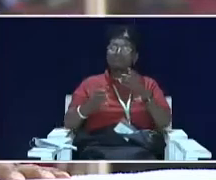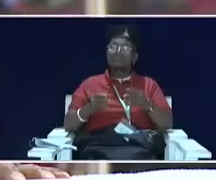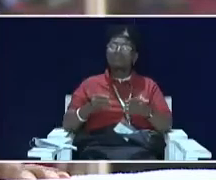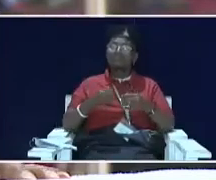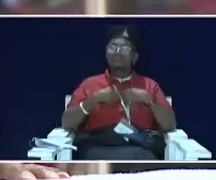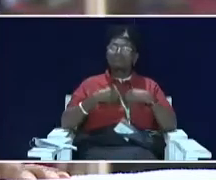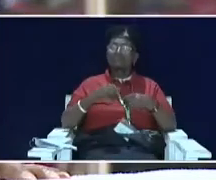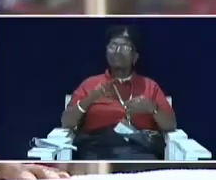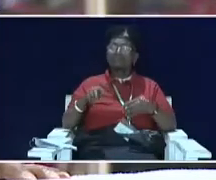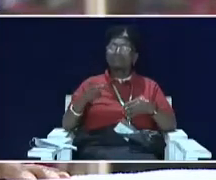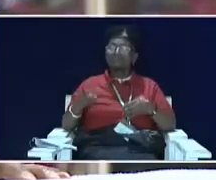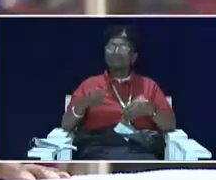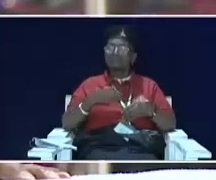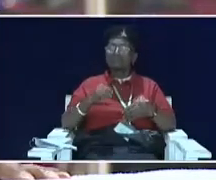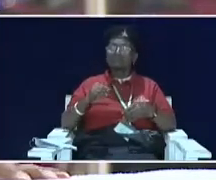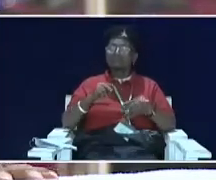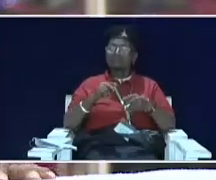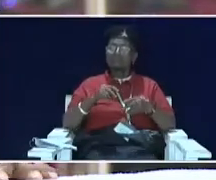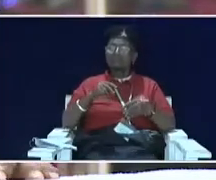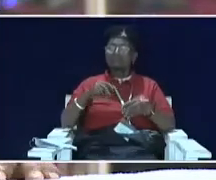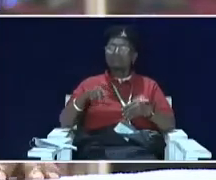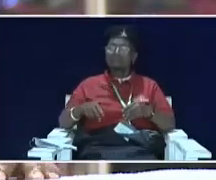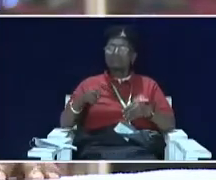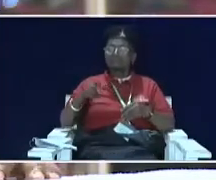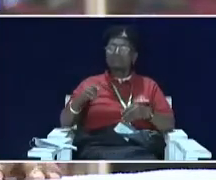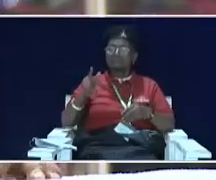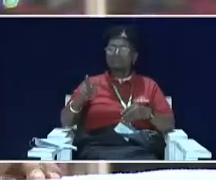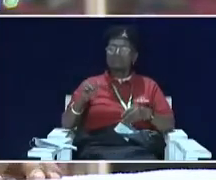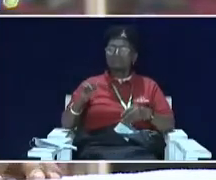And Philip was one of the seven chosen.